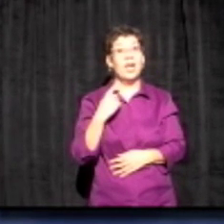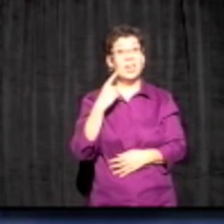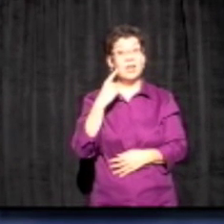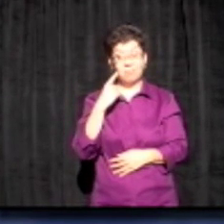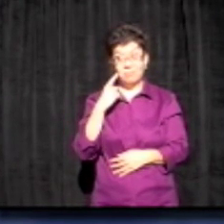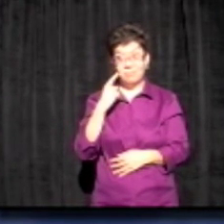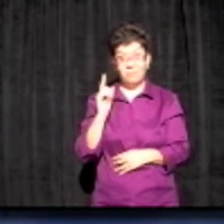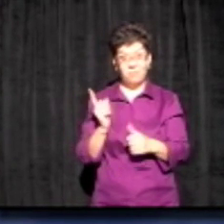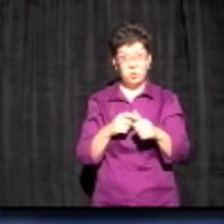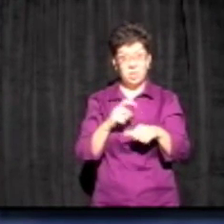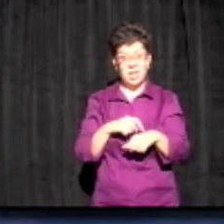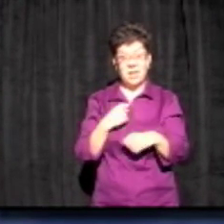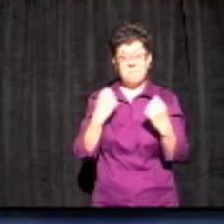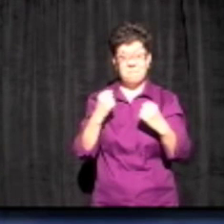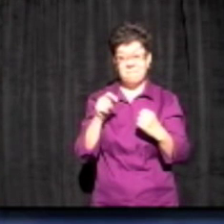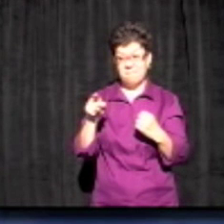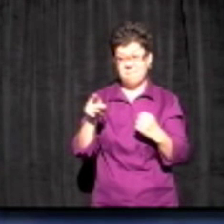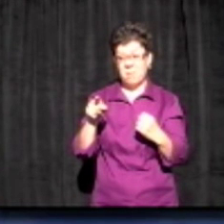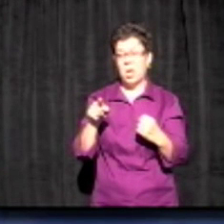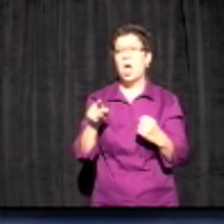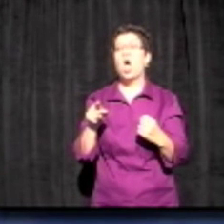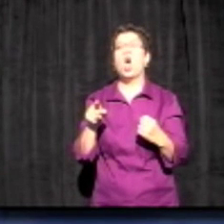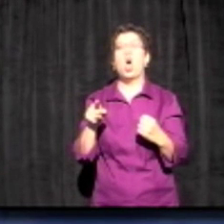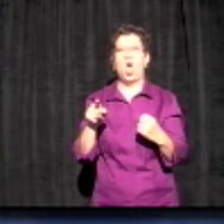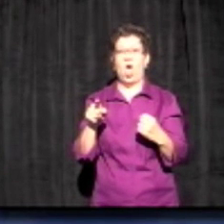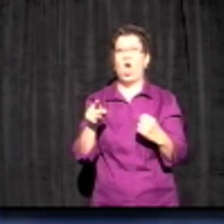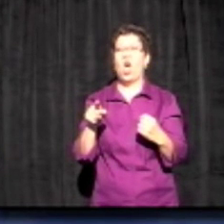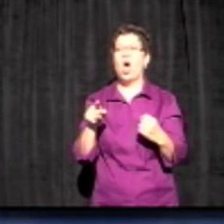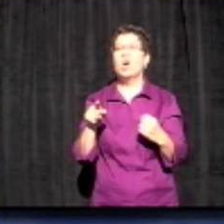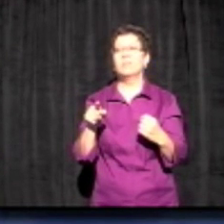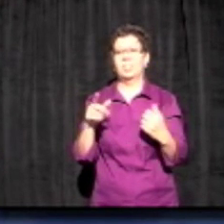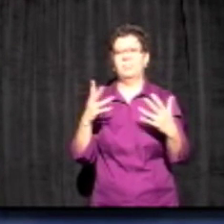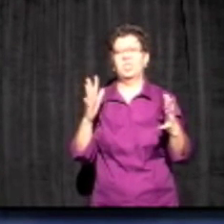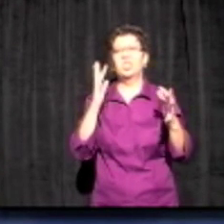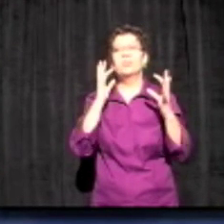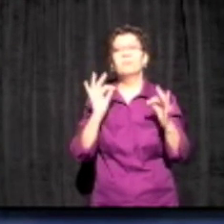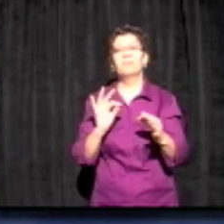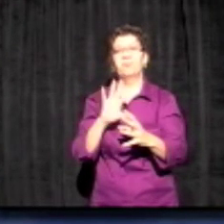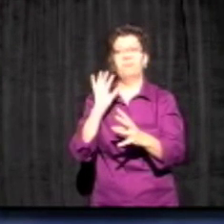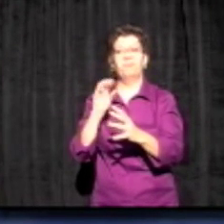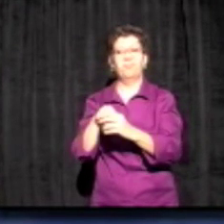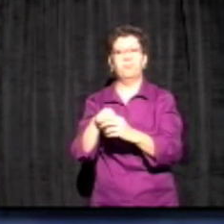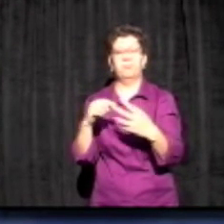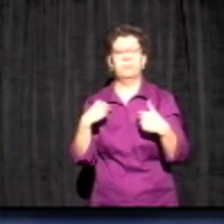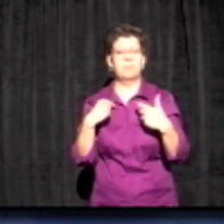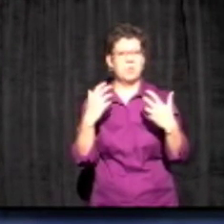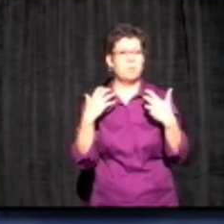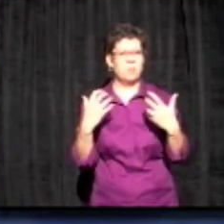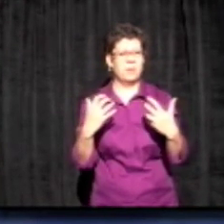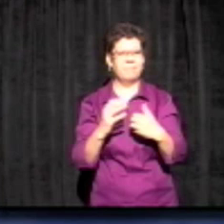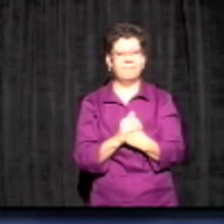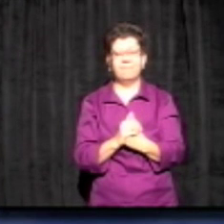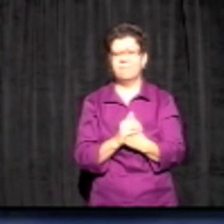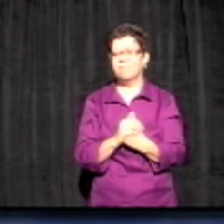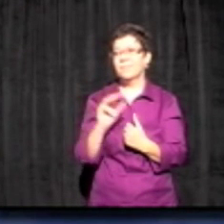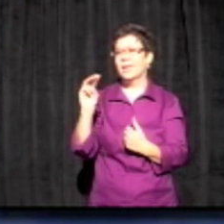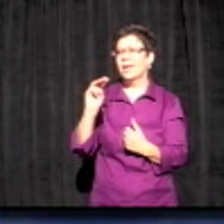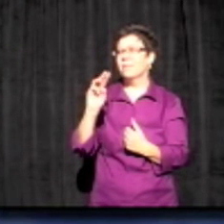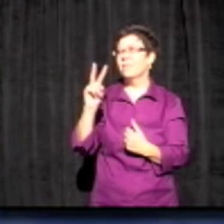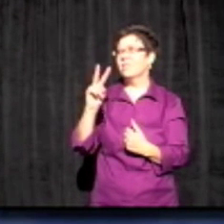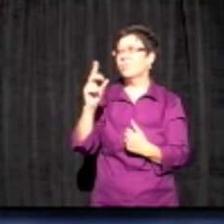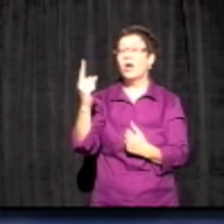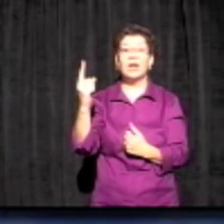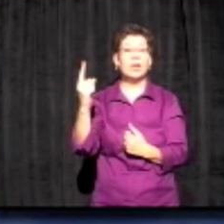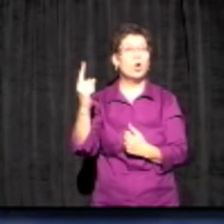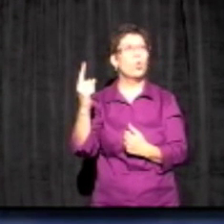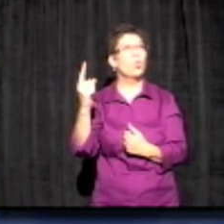first time, I knew that I wanted to be a part of this endeavor, because the MV-1 would